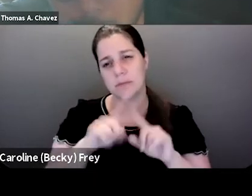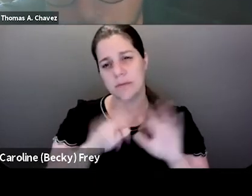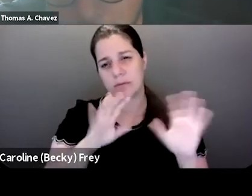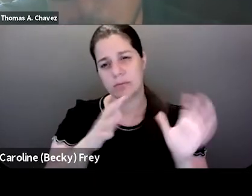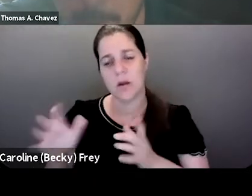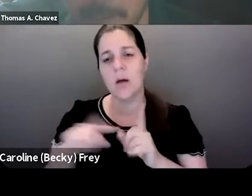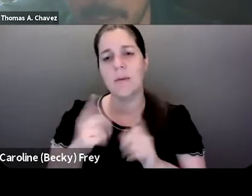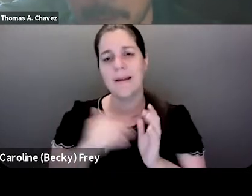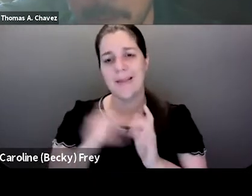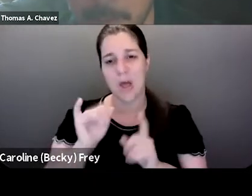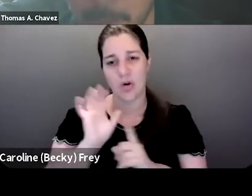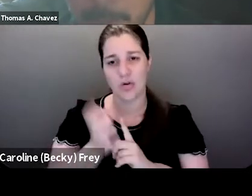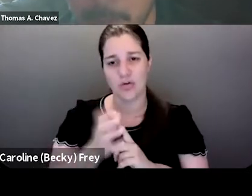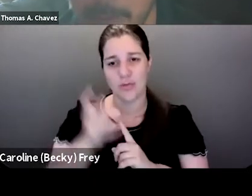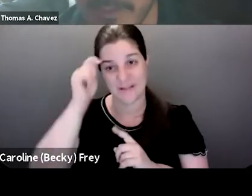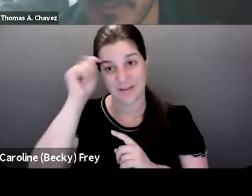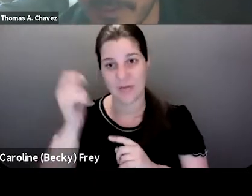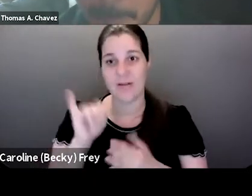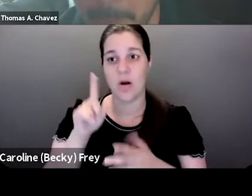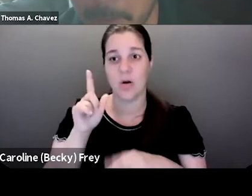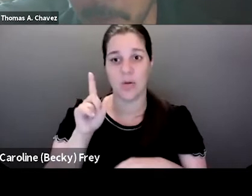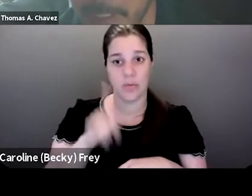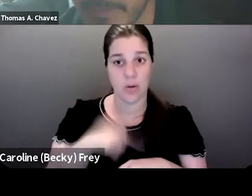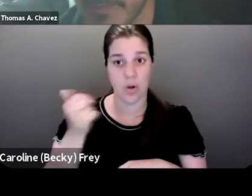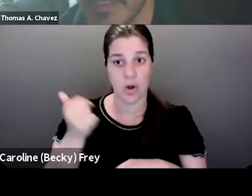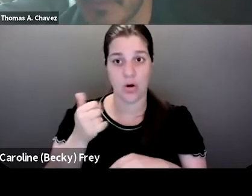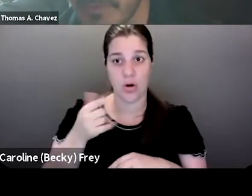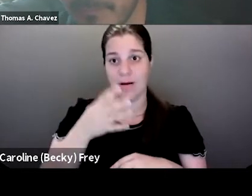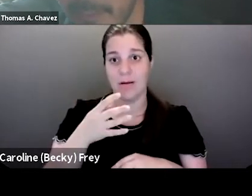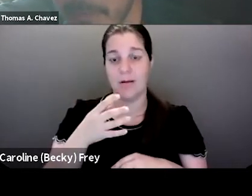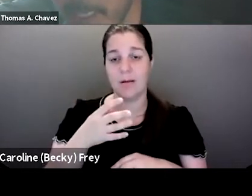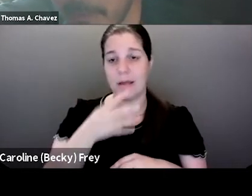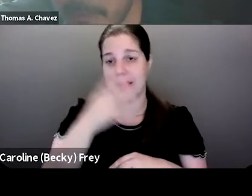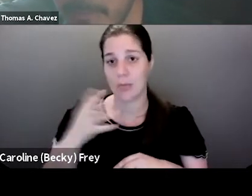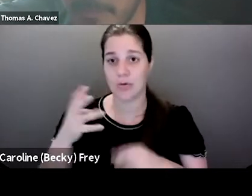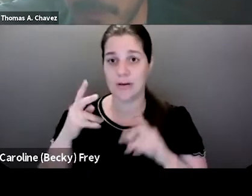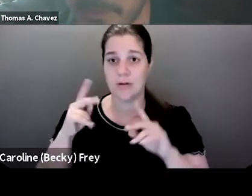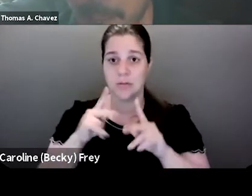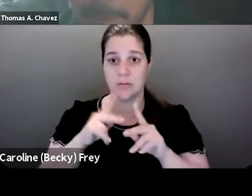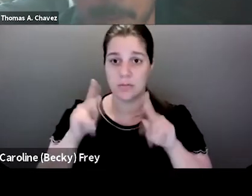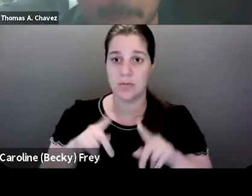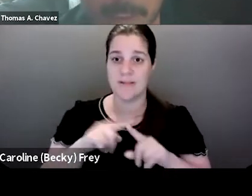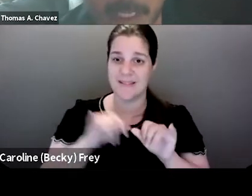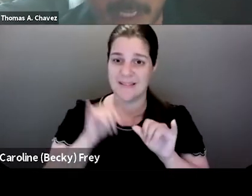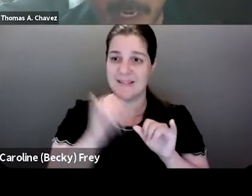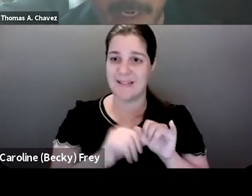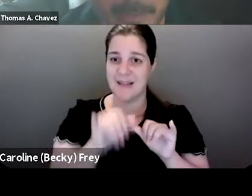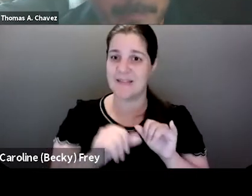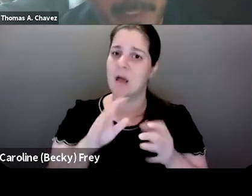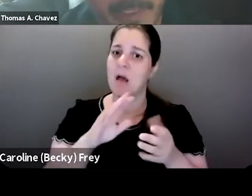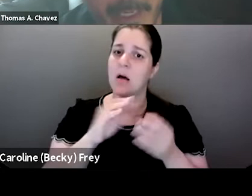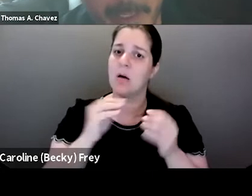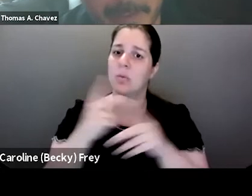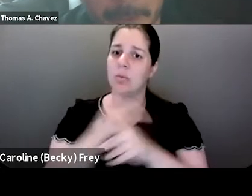is the acculturation theory, wherein the longer an immigration stays in alliance with US values and health systems, the poorer their health outcomes